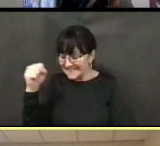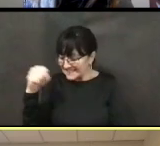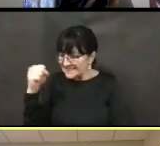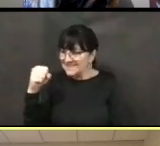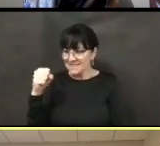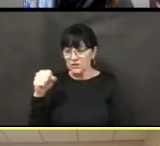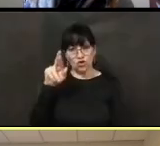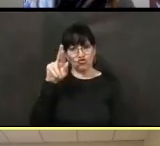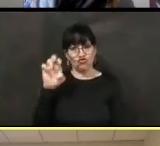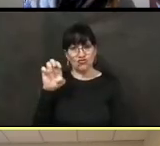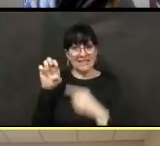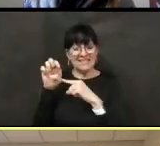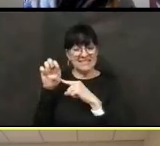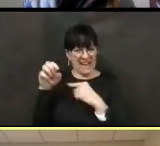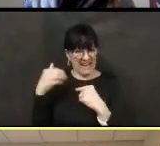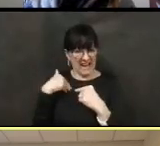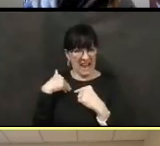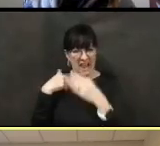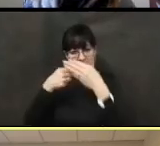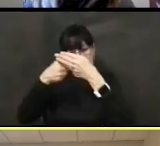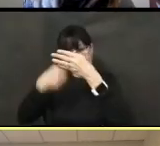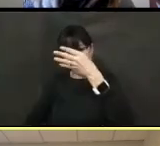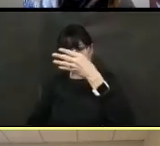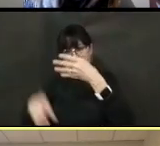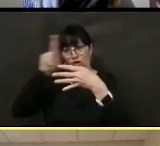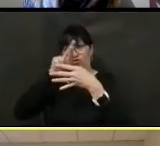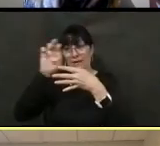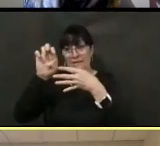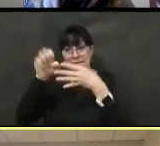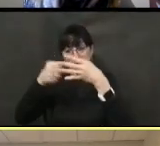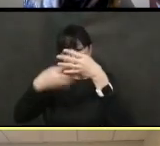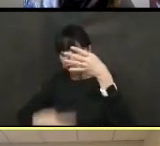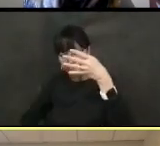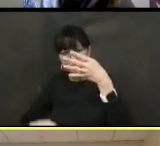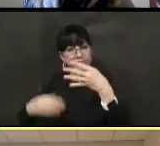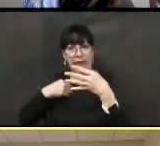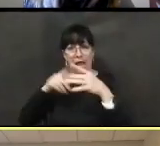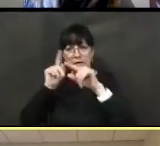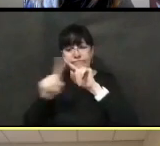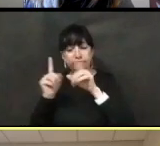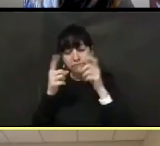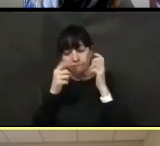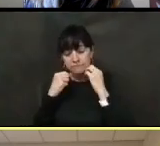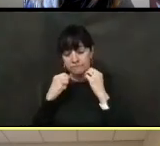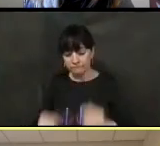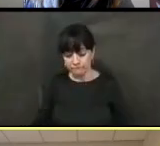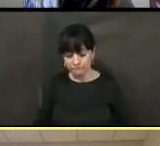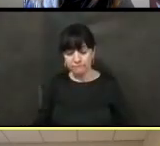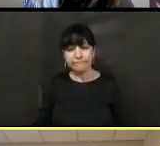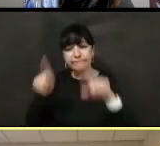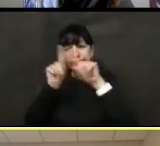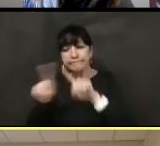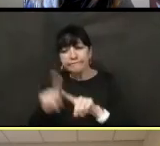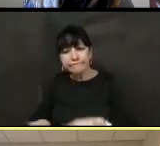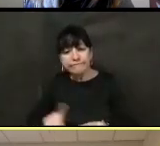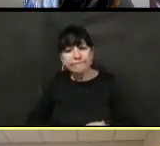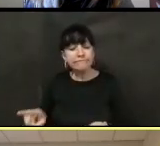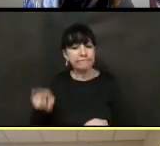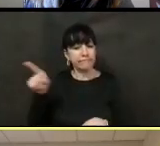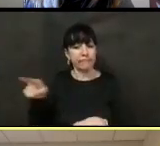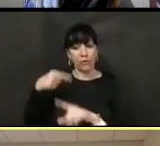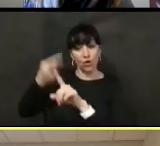estate industry, between just sellers of houses, long-term renters, short-term rentals, some of the ways that